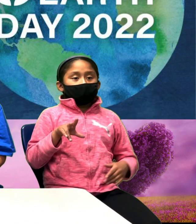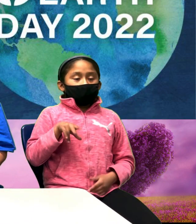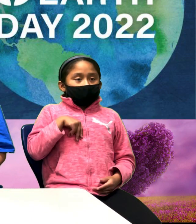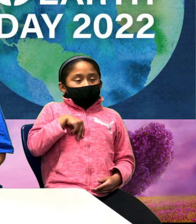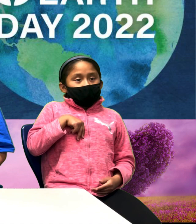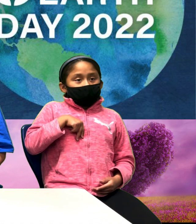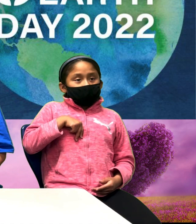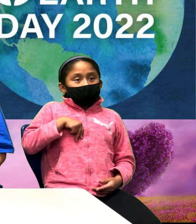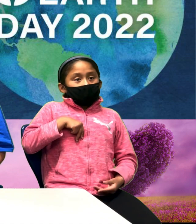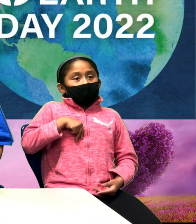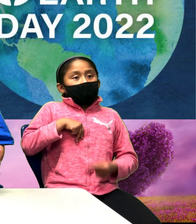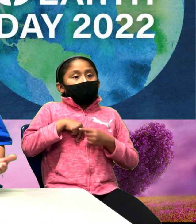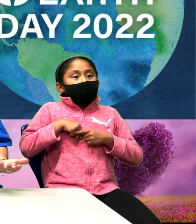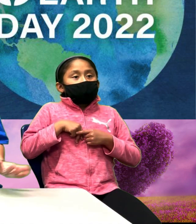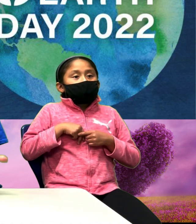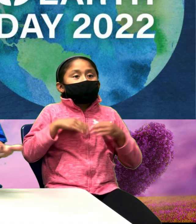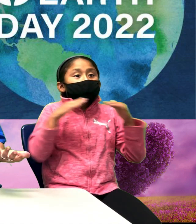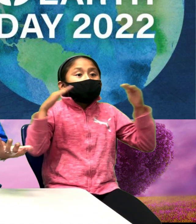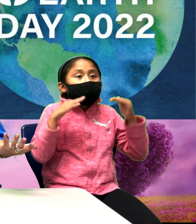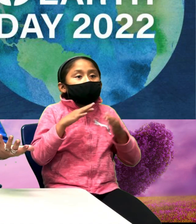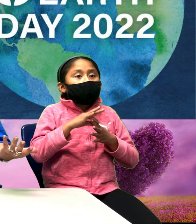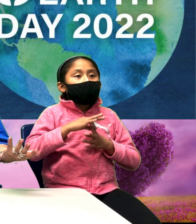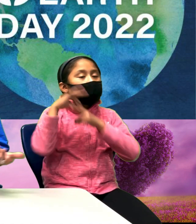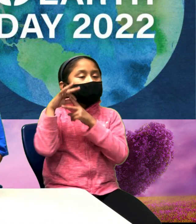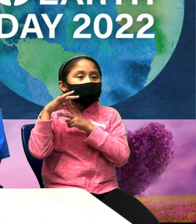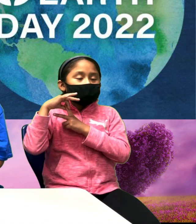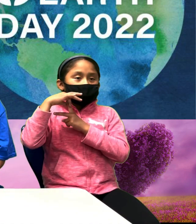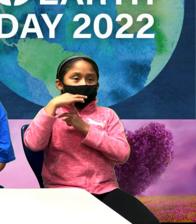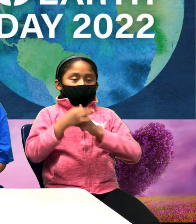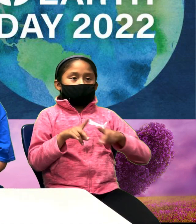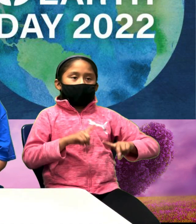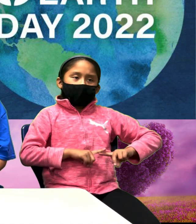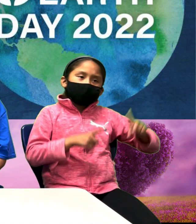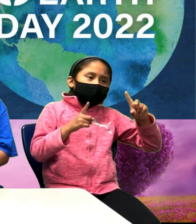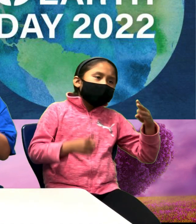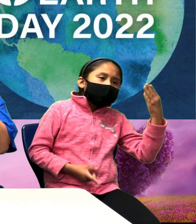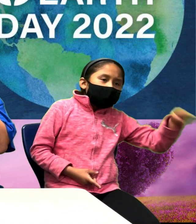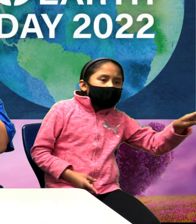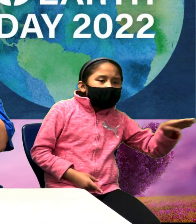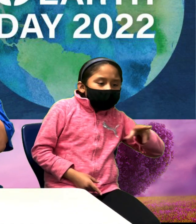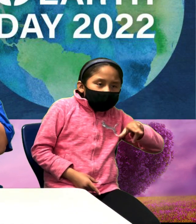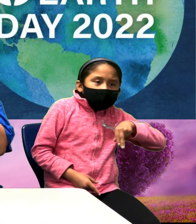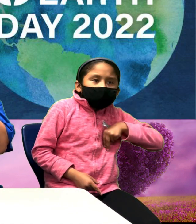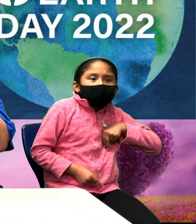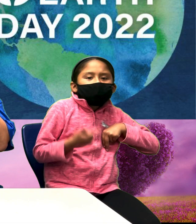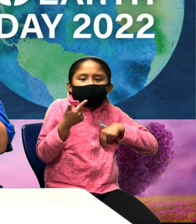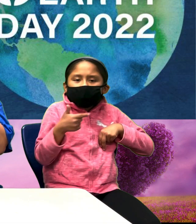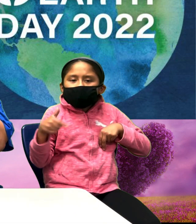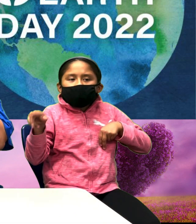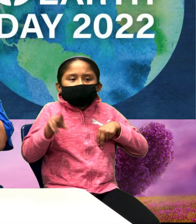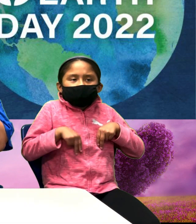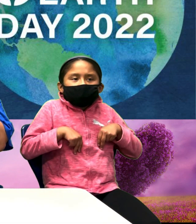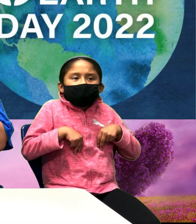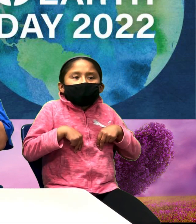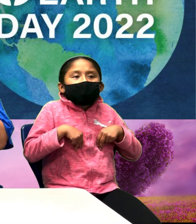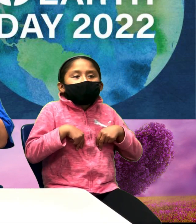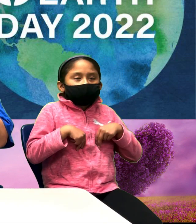as special. What's the difference, Dr. Salas? Well, the Green